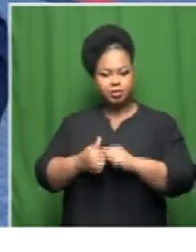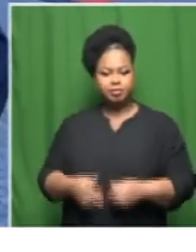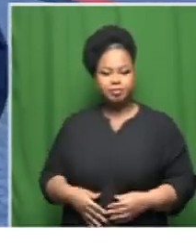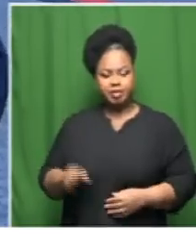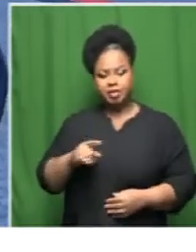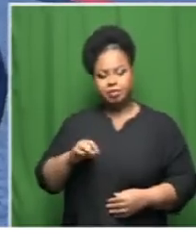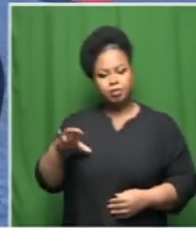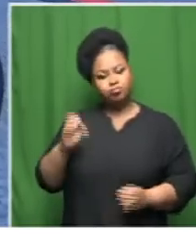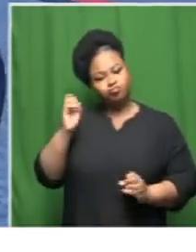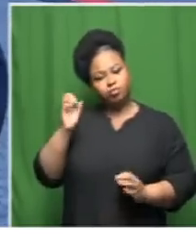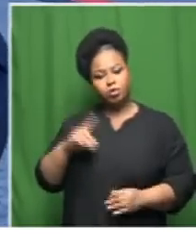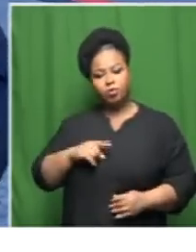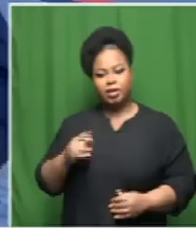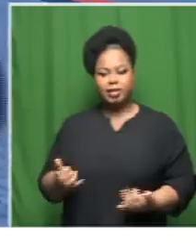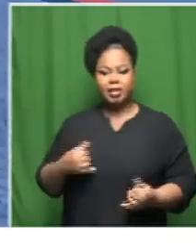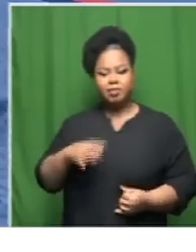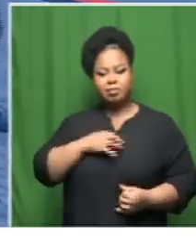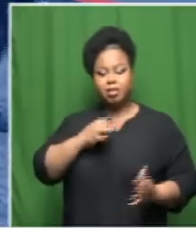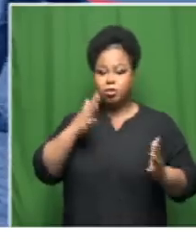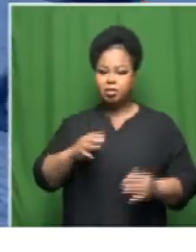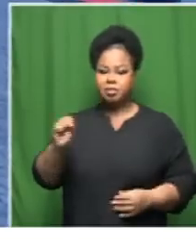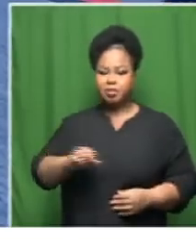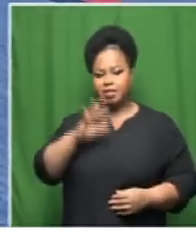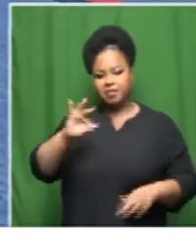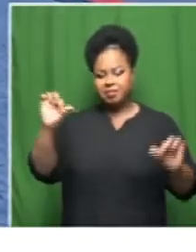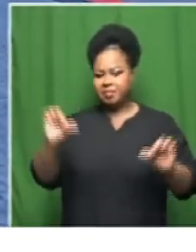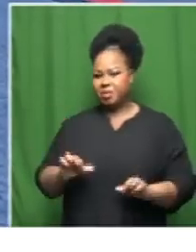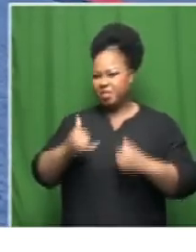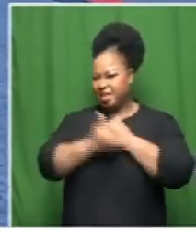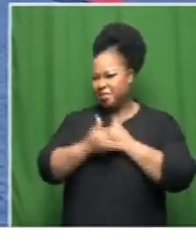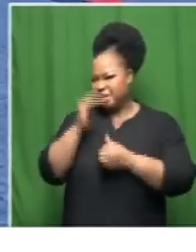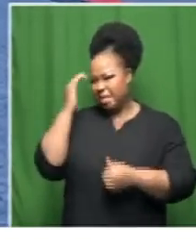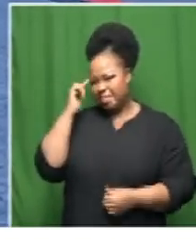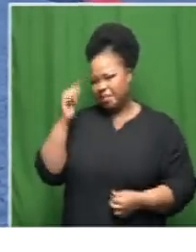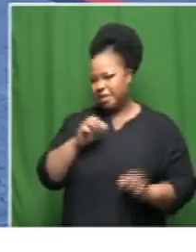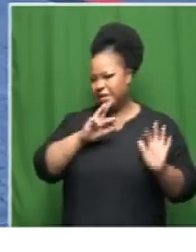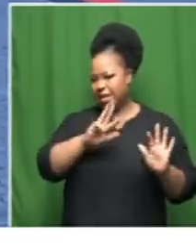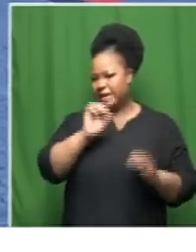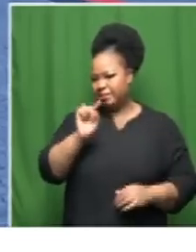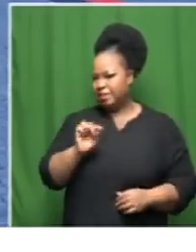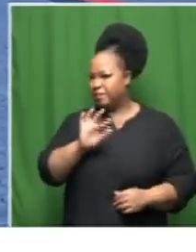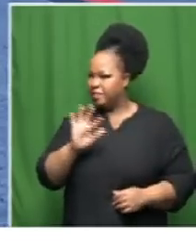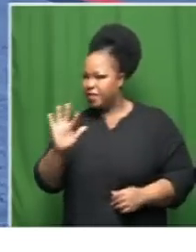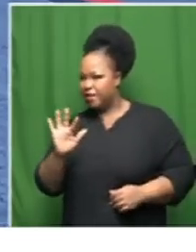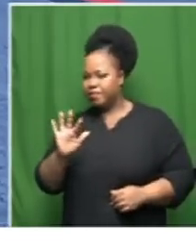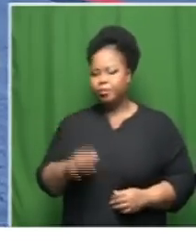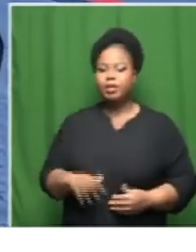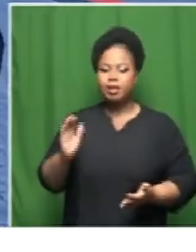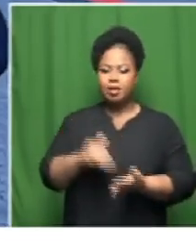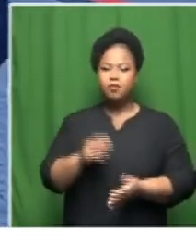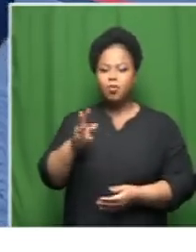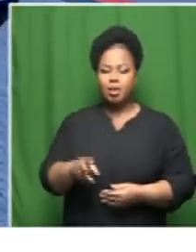the SABC, bringing, as you said, the heroines of South Africa back into the country. I think they expected to land around 9:55 or so, but late on this morning.